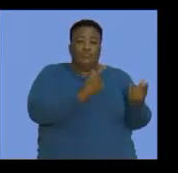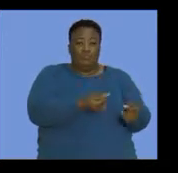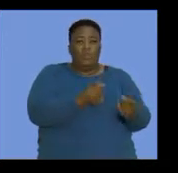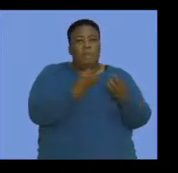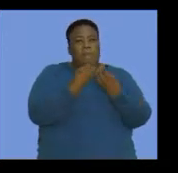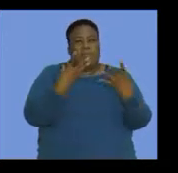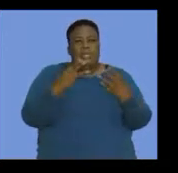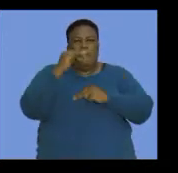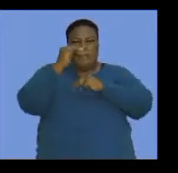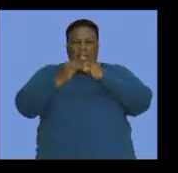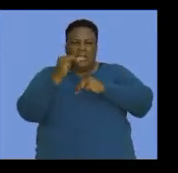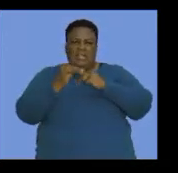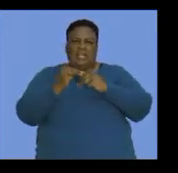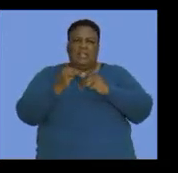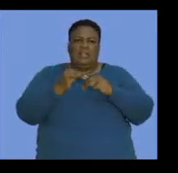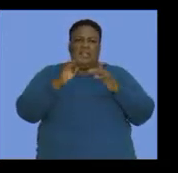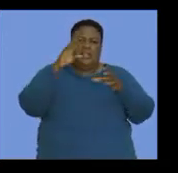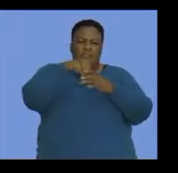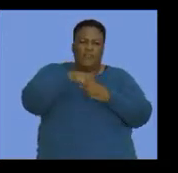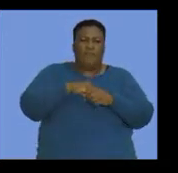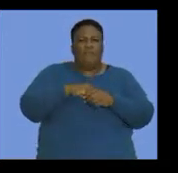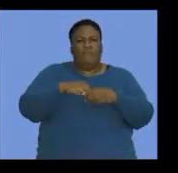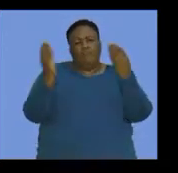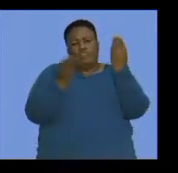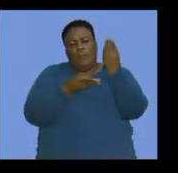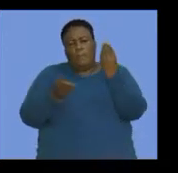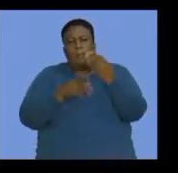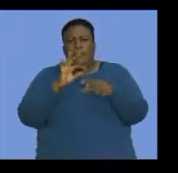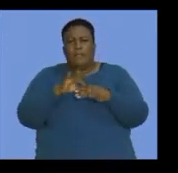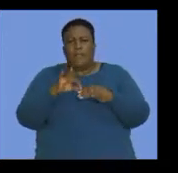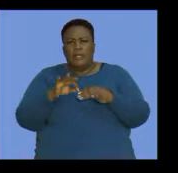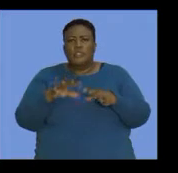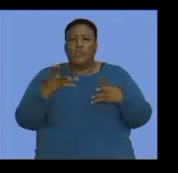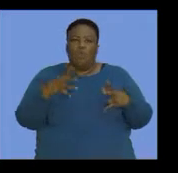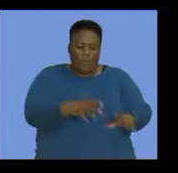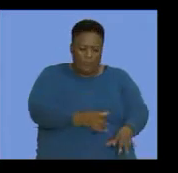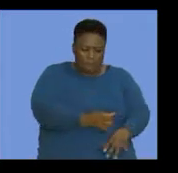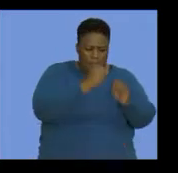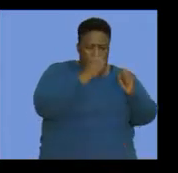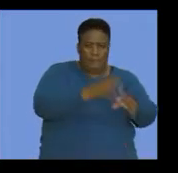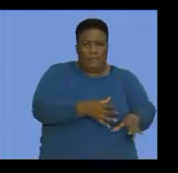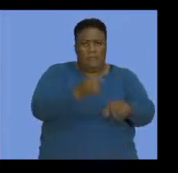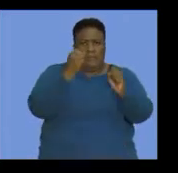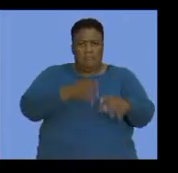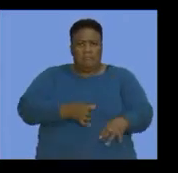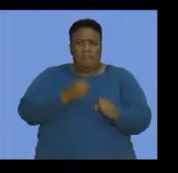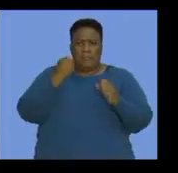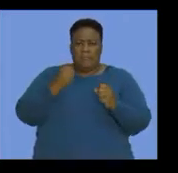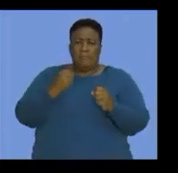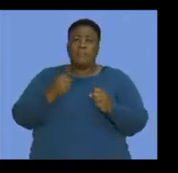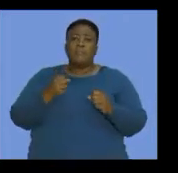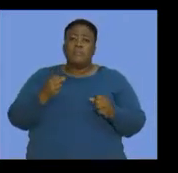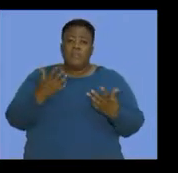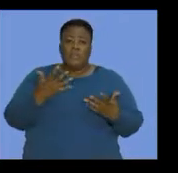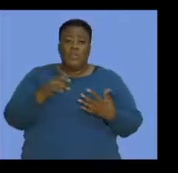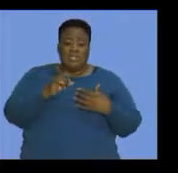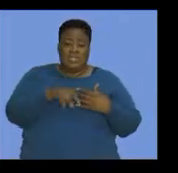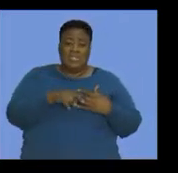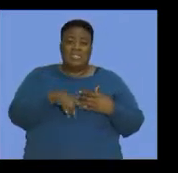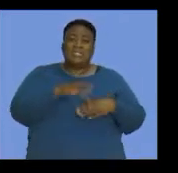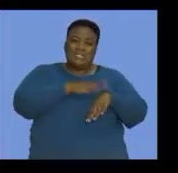biodiversity. There are many mechanical methods that involve chopping down plants or the physical removal of them by